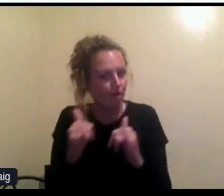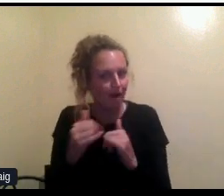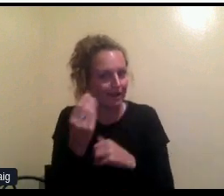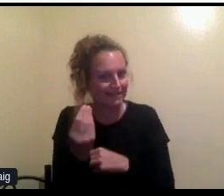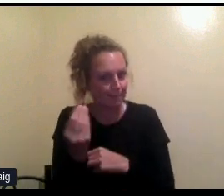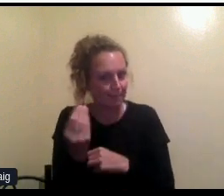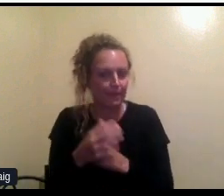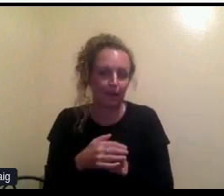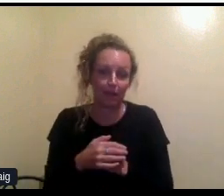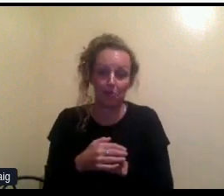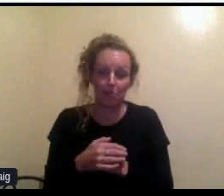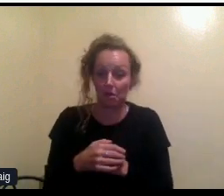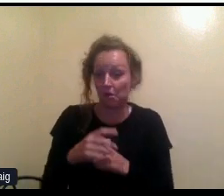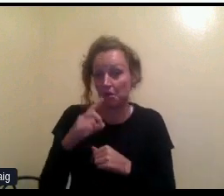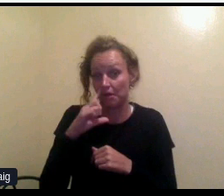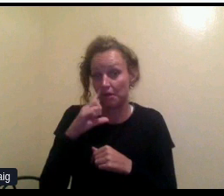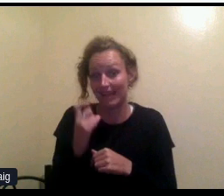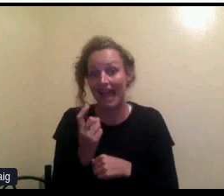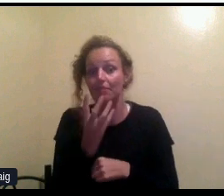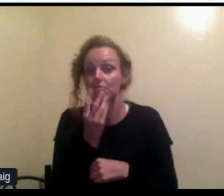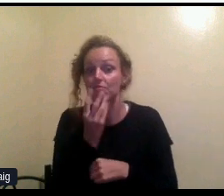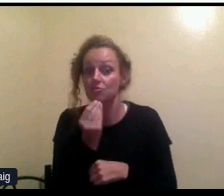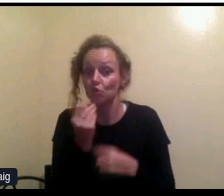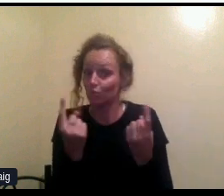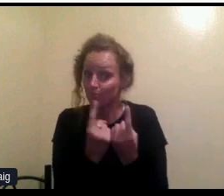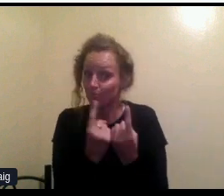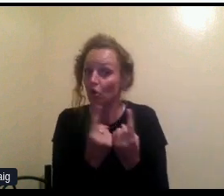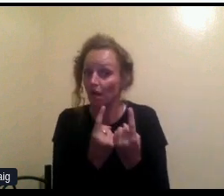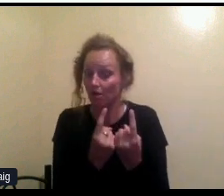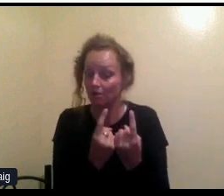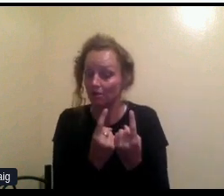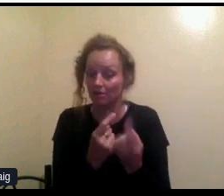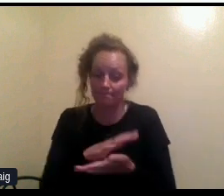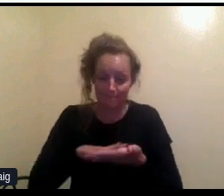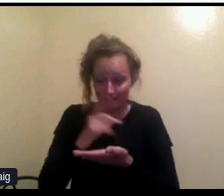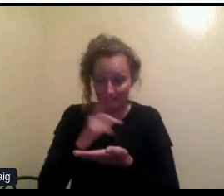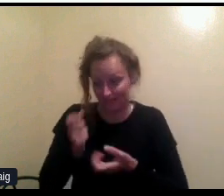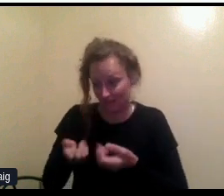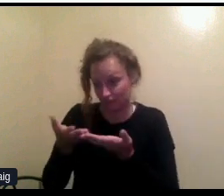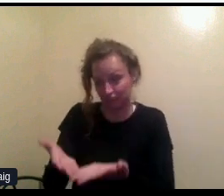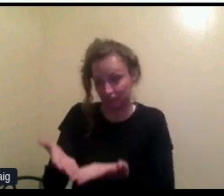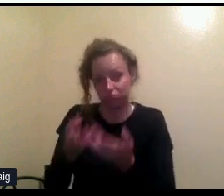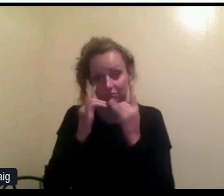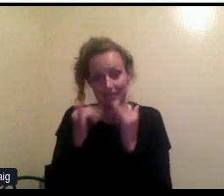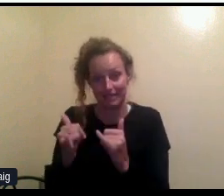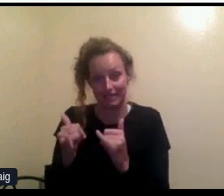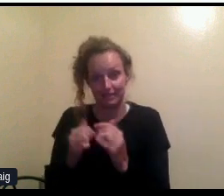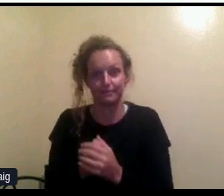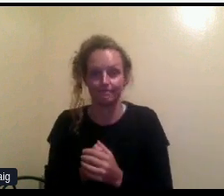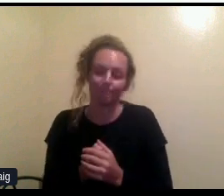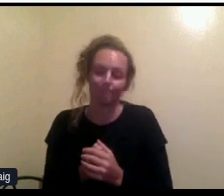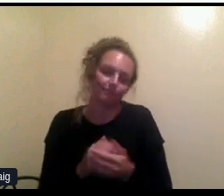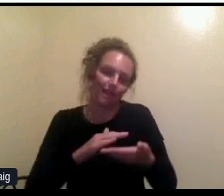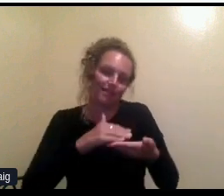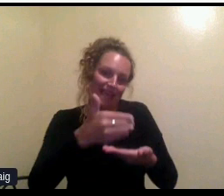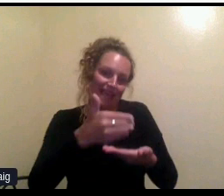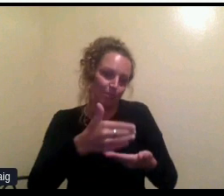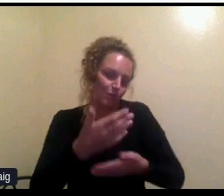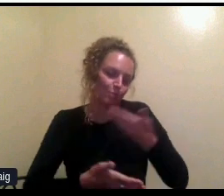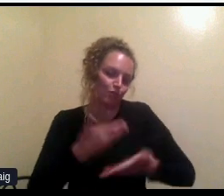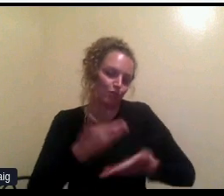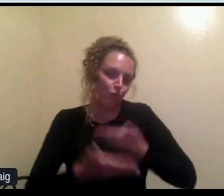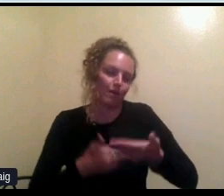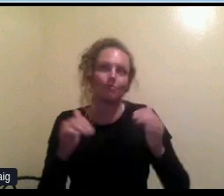product or service is to be allowed to try it out before they purchase. And I feel like the laptop story it really highlights